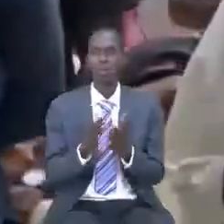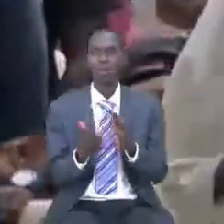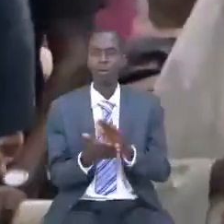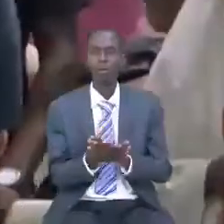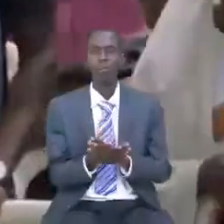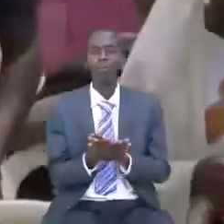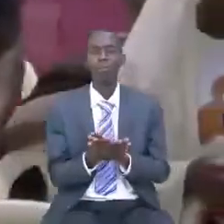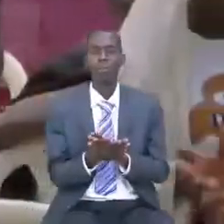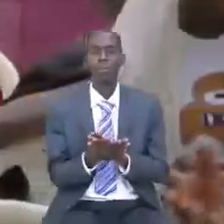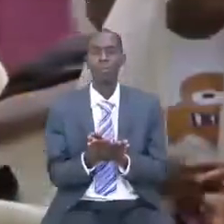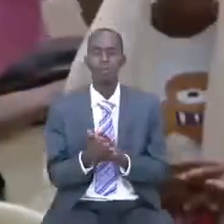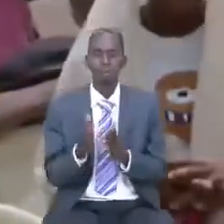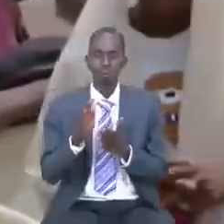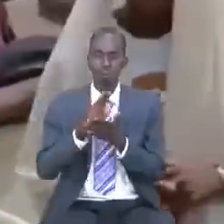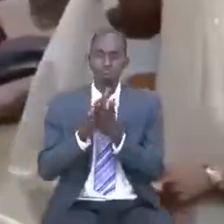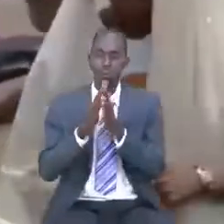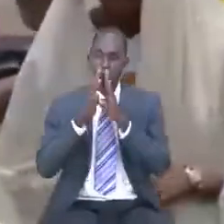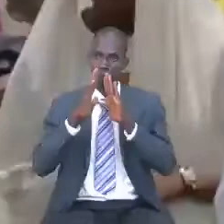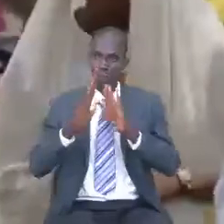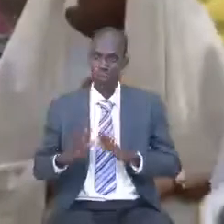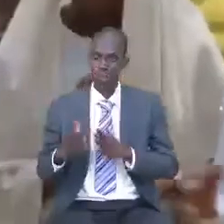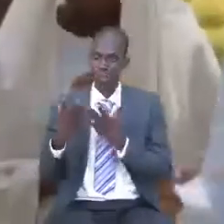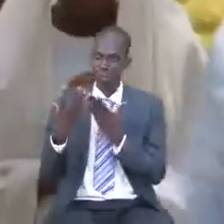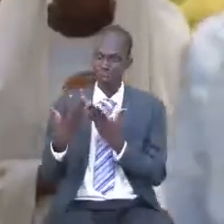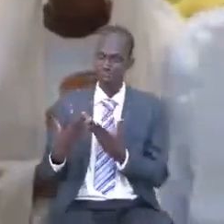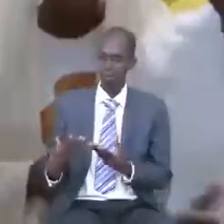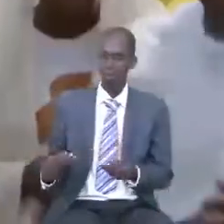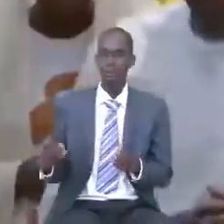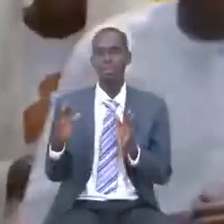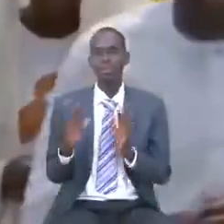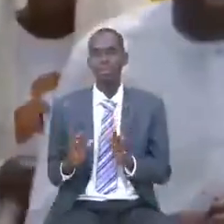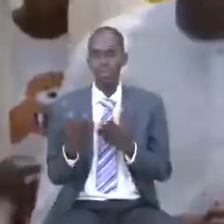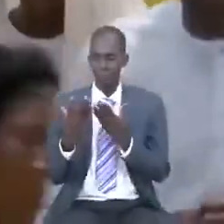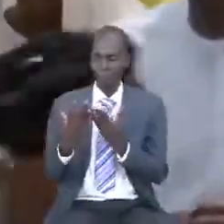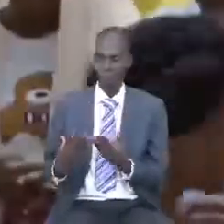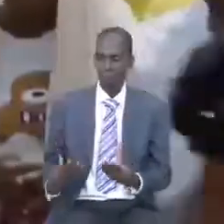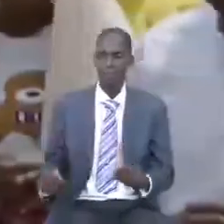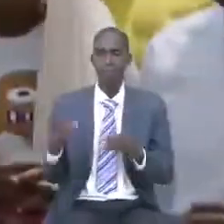peace settlers. You're settling on peace.